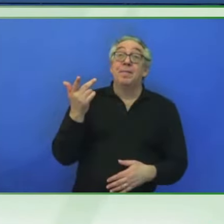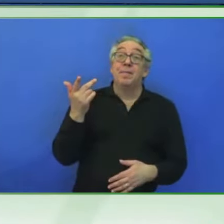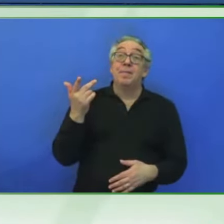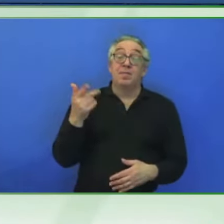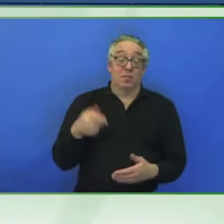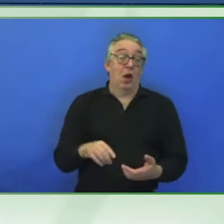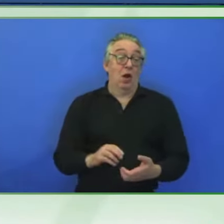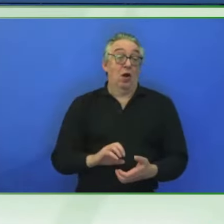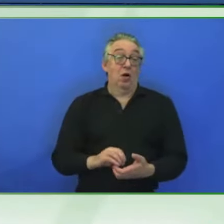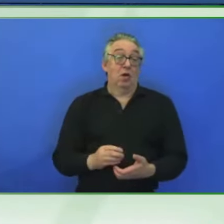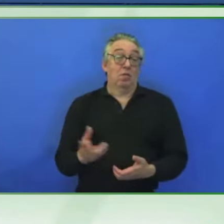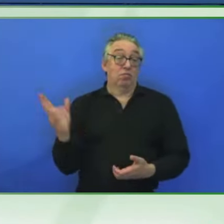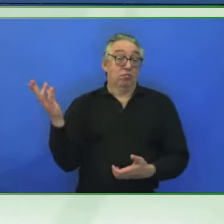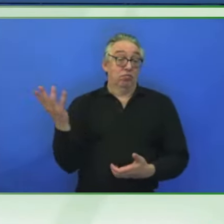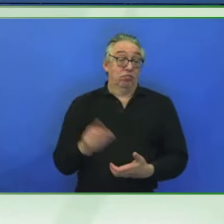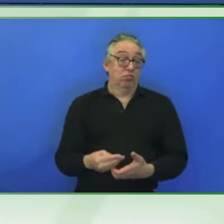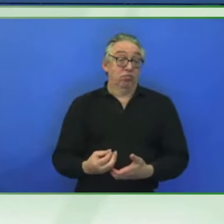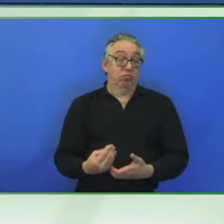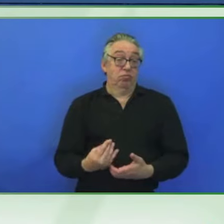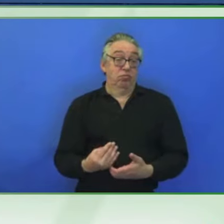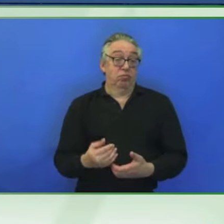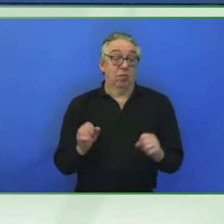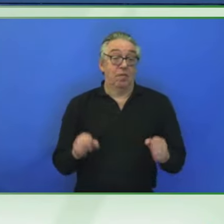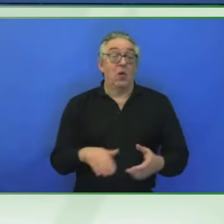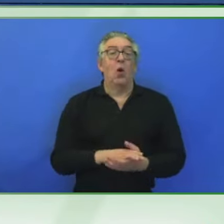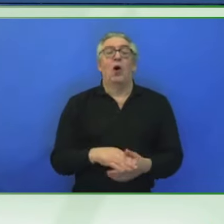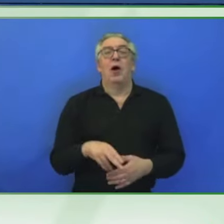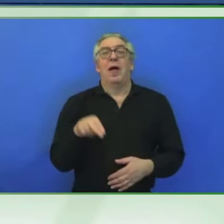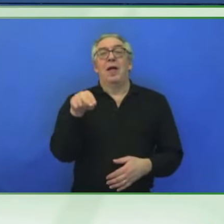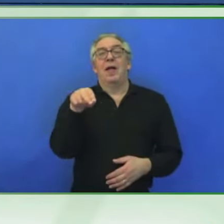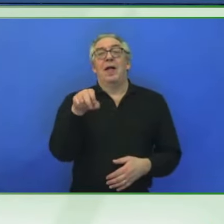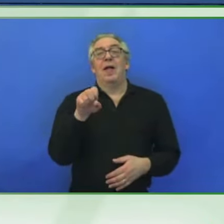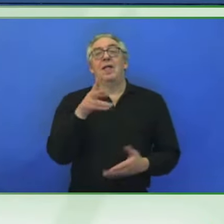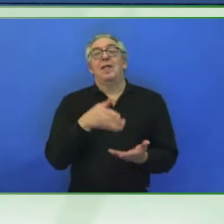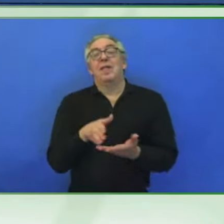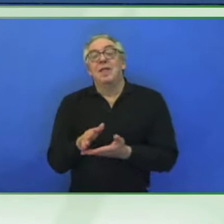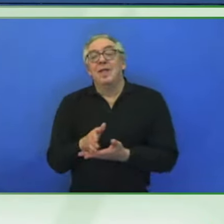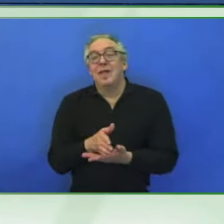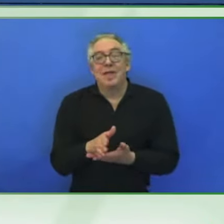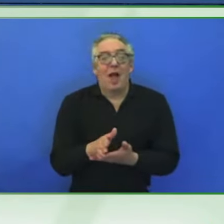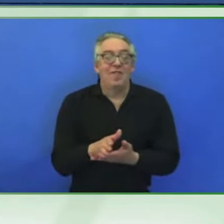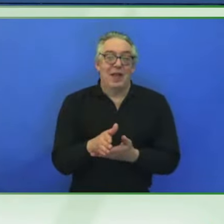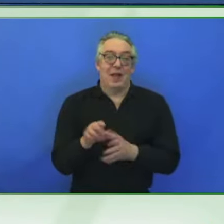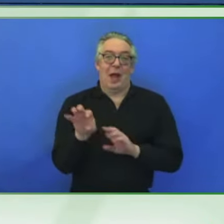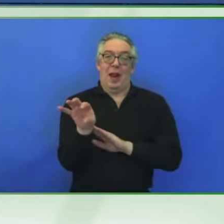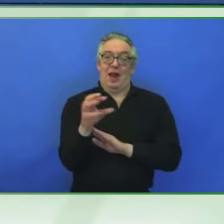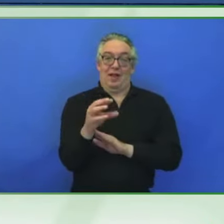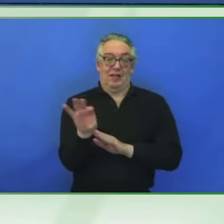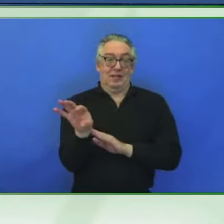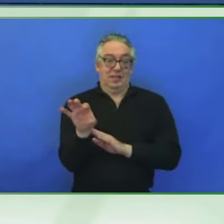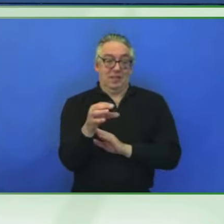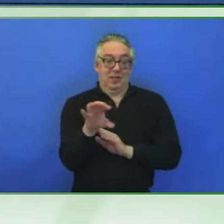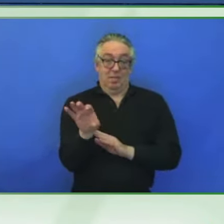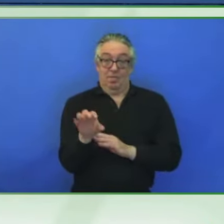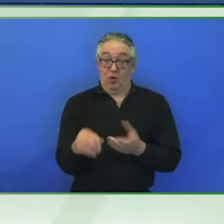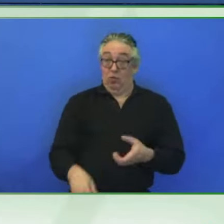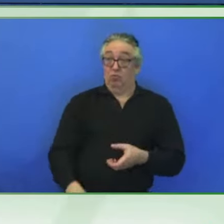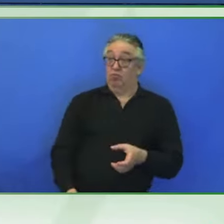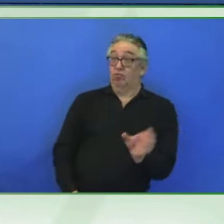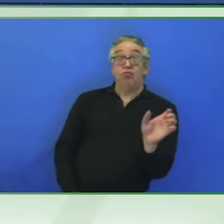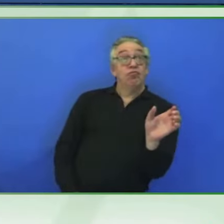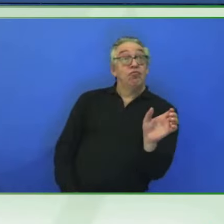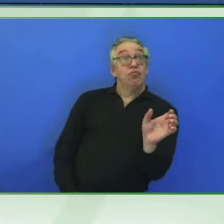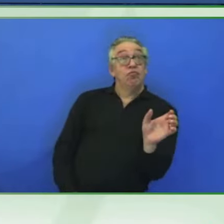At a bus stop, the ambulance application informs the user of the name and code of the stop, the line